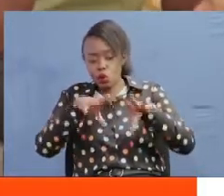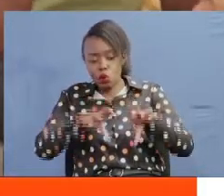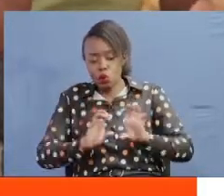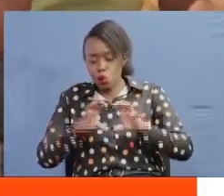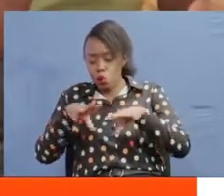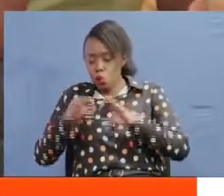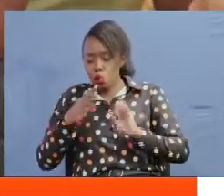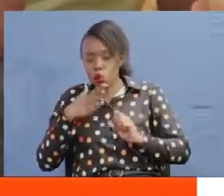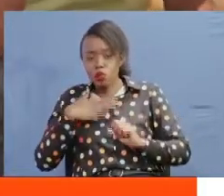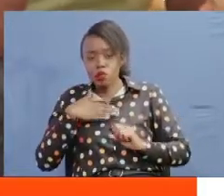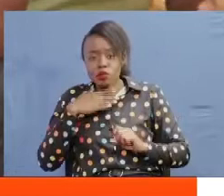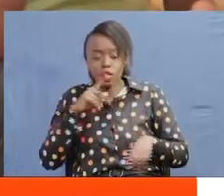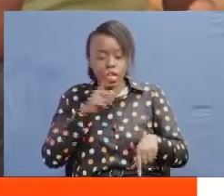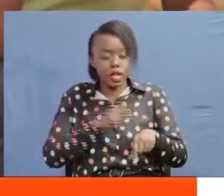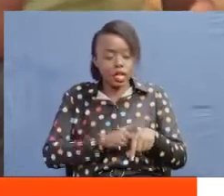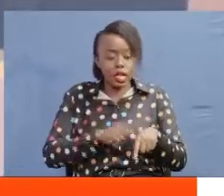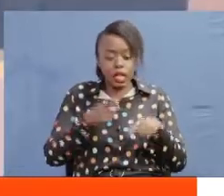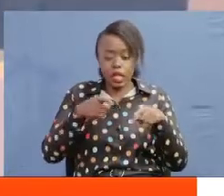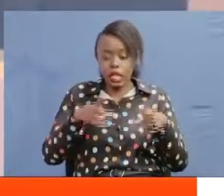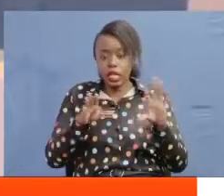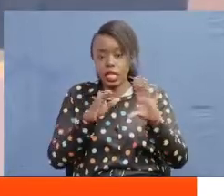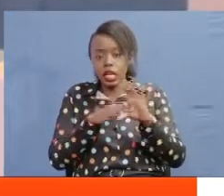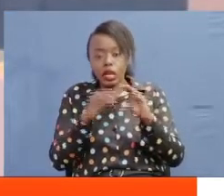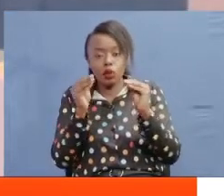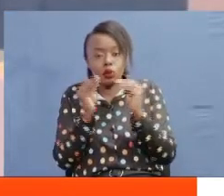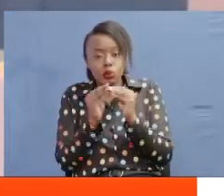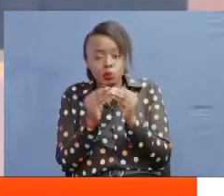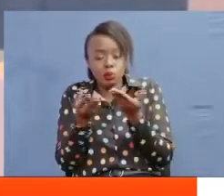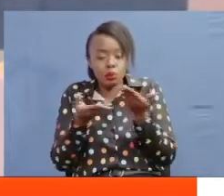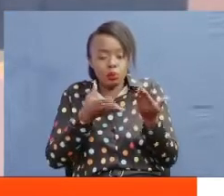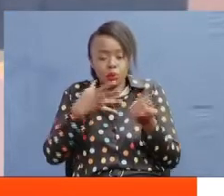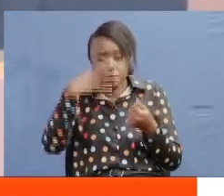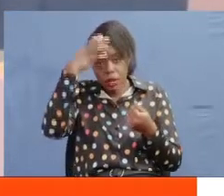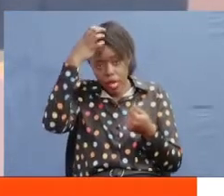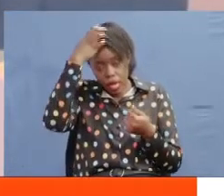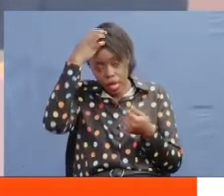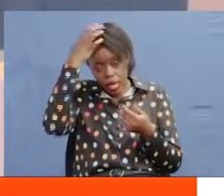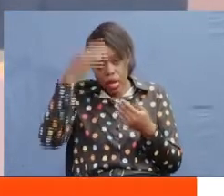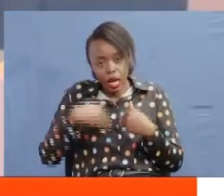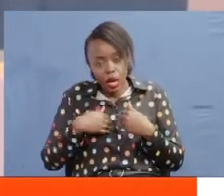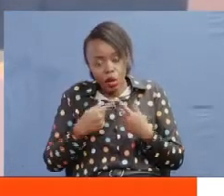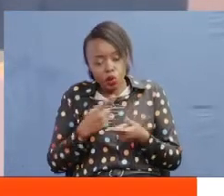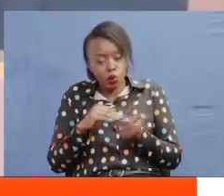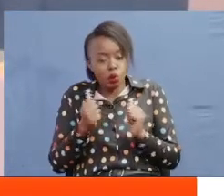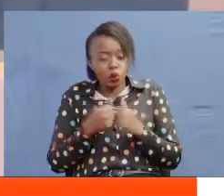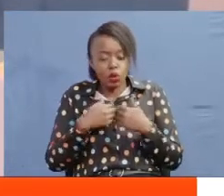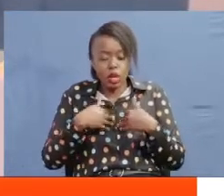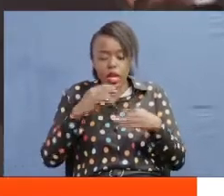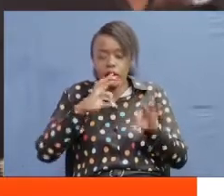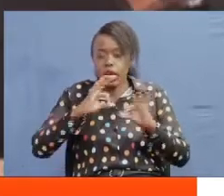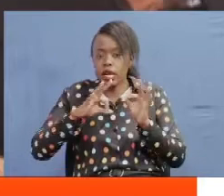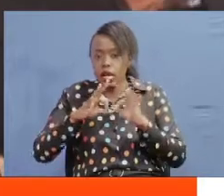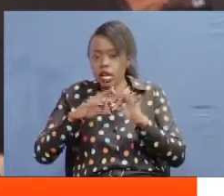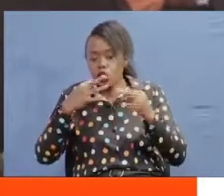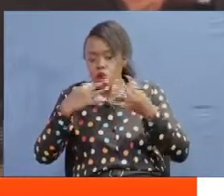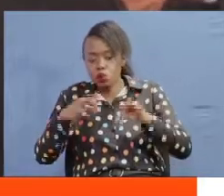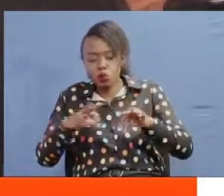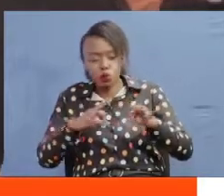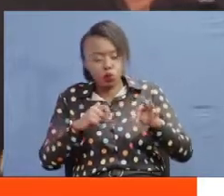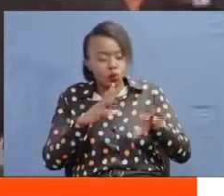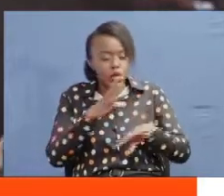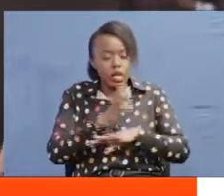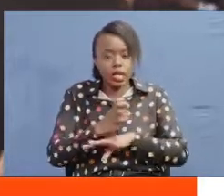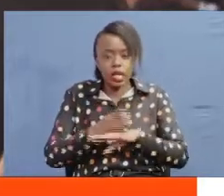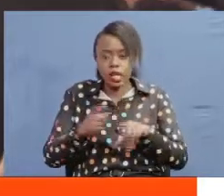dead. During a conference at Diani, Kwale County on access to justice and freedom of religion